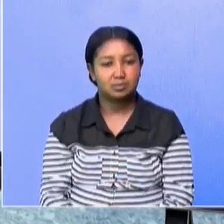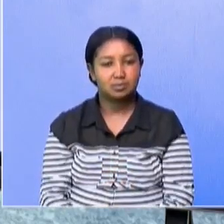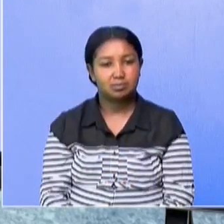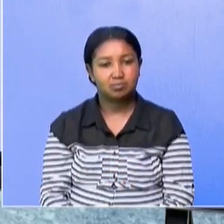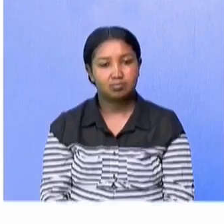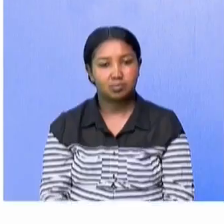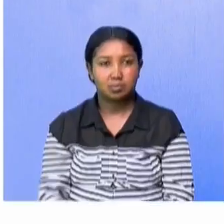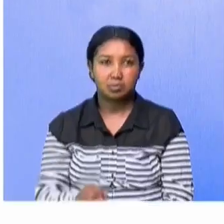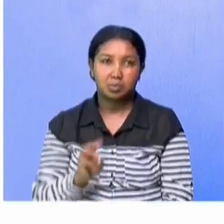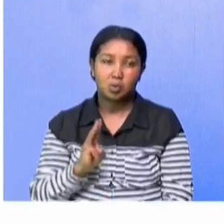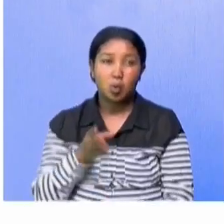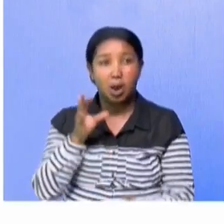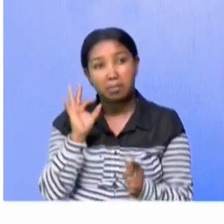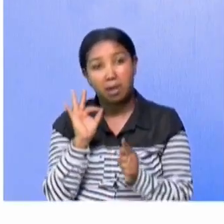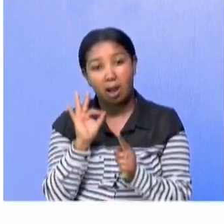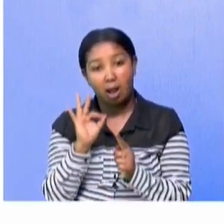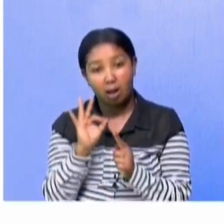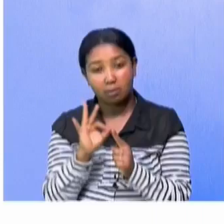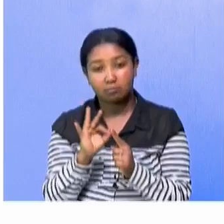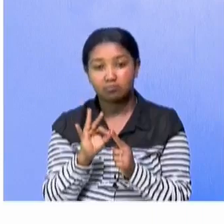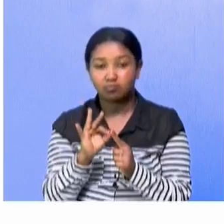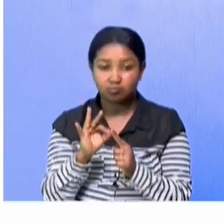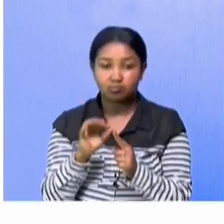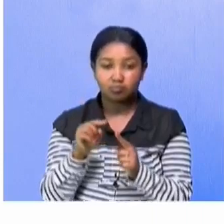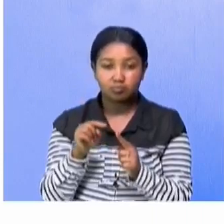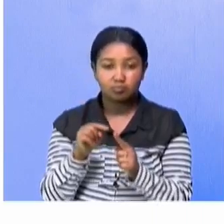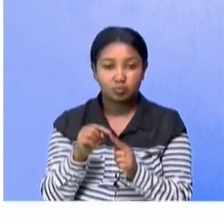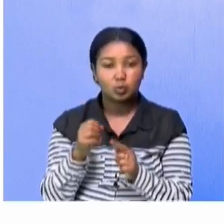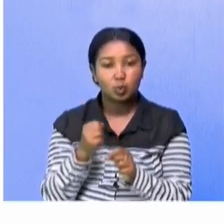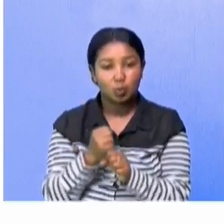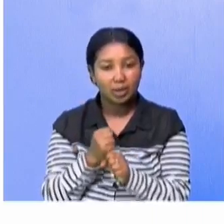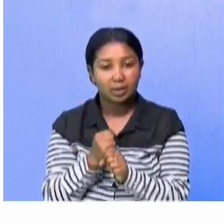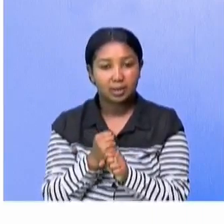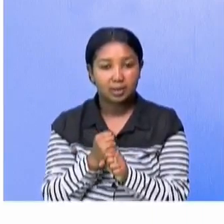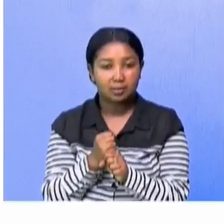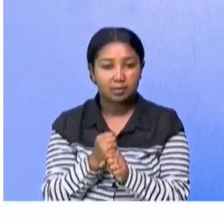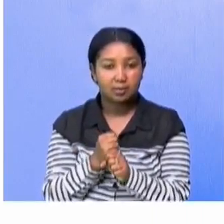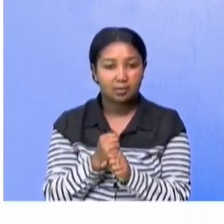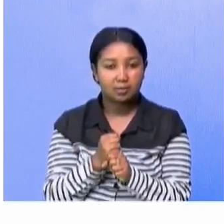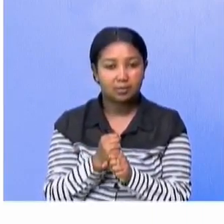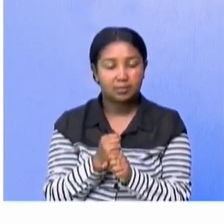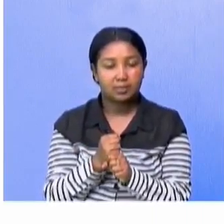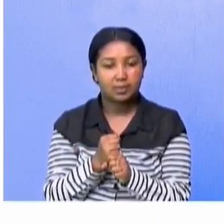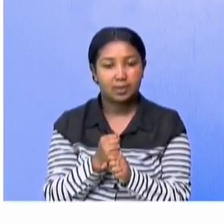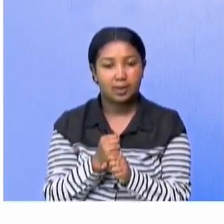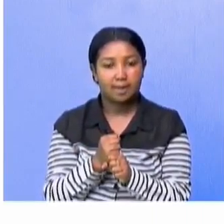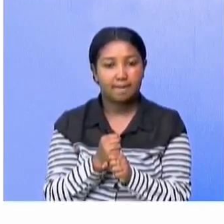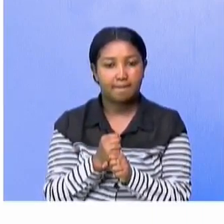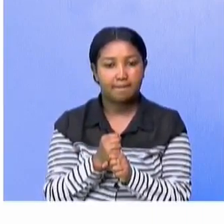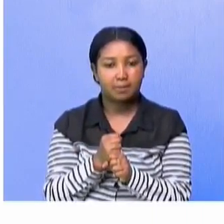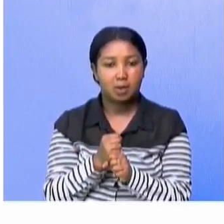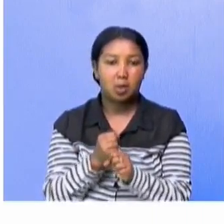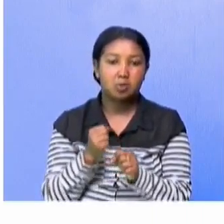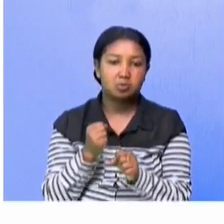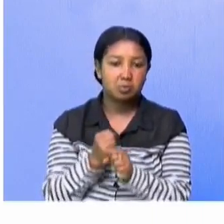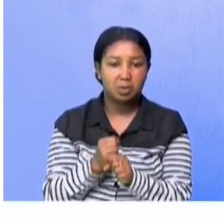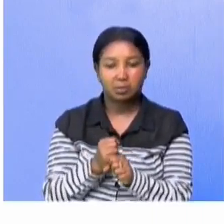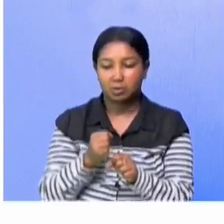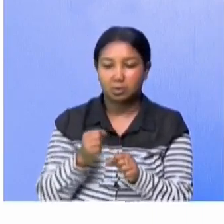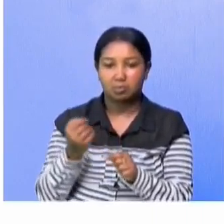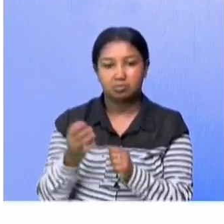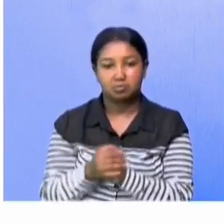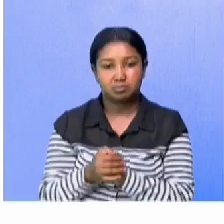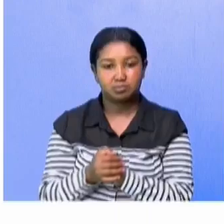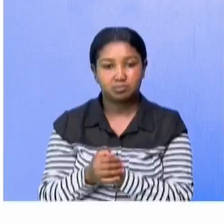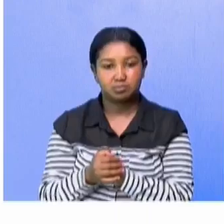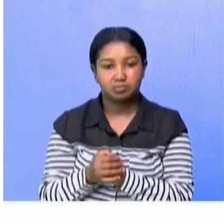Yeah, we are planning to make what? To make a journey.